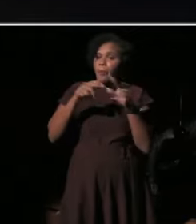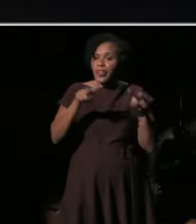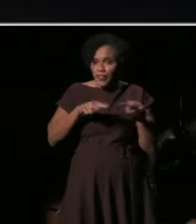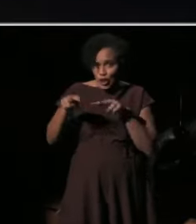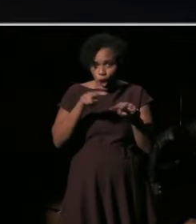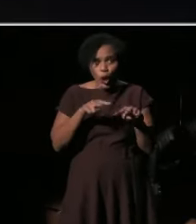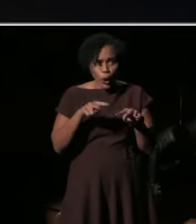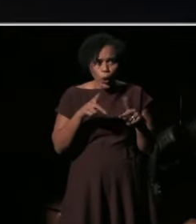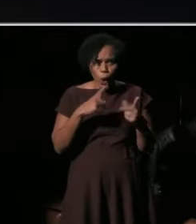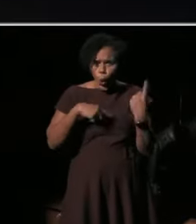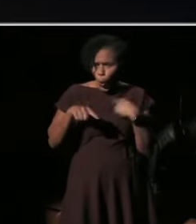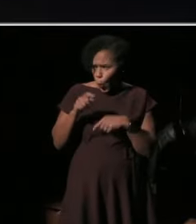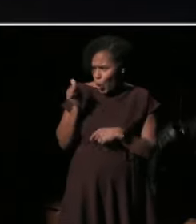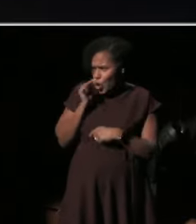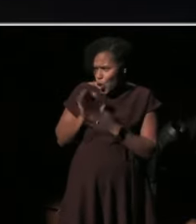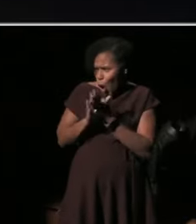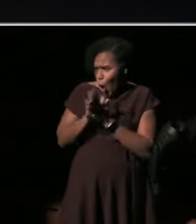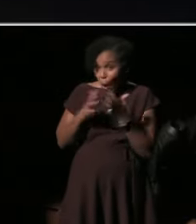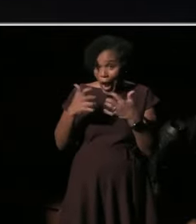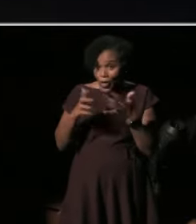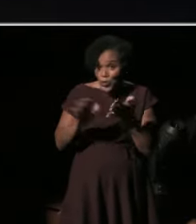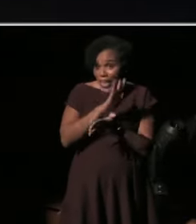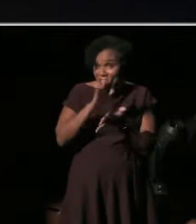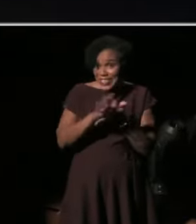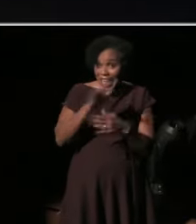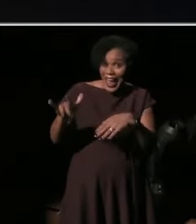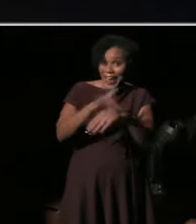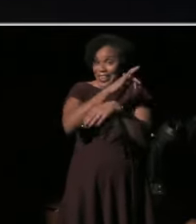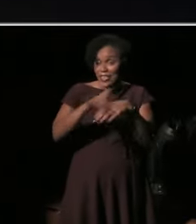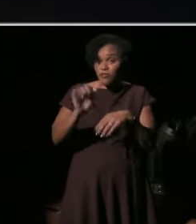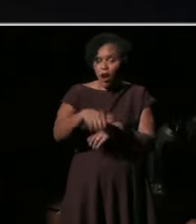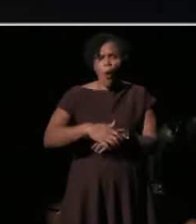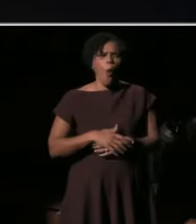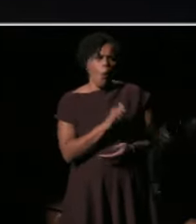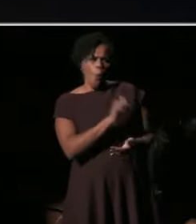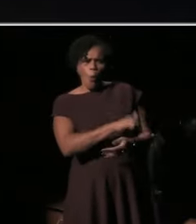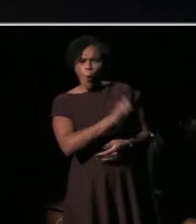entertaining, don't we, Rosie? Oh, God, we do, AJ.